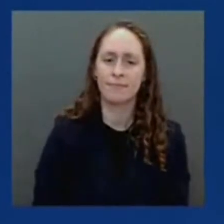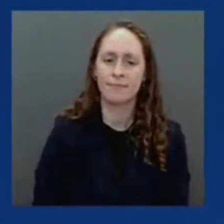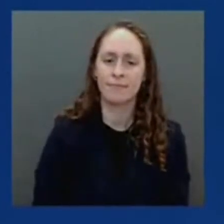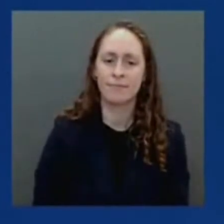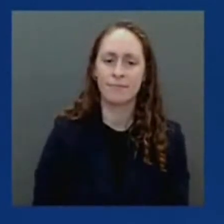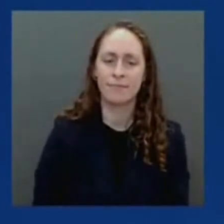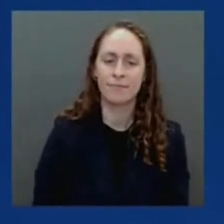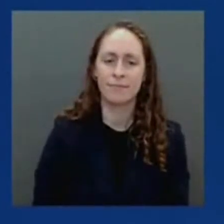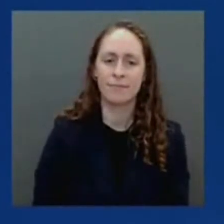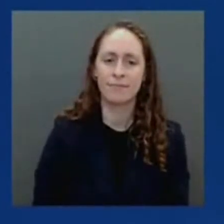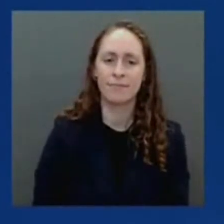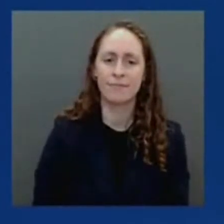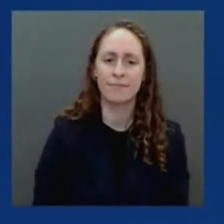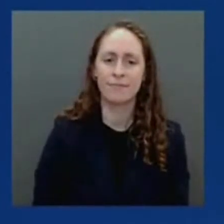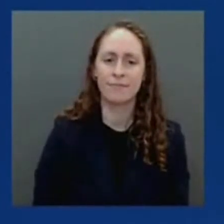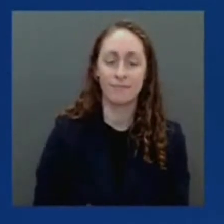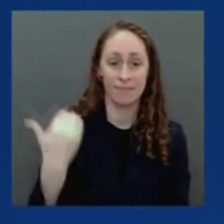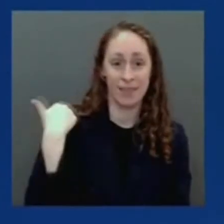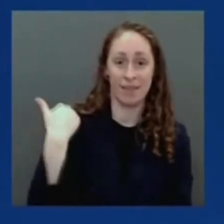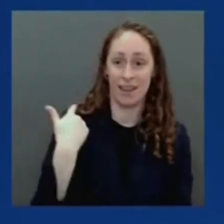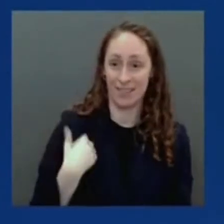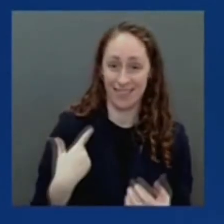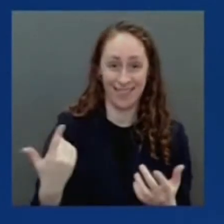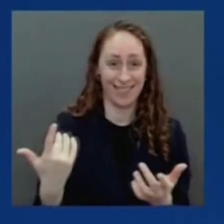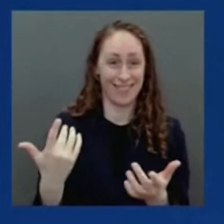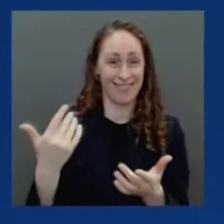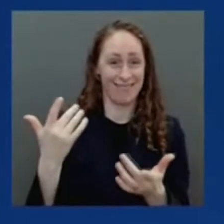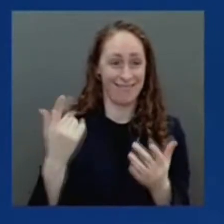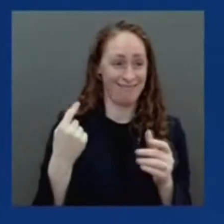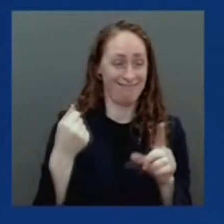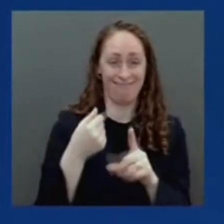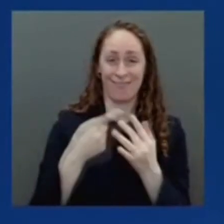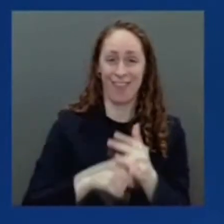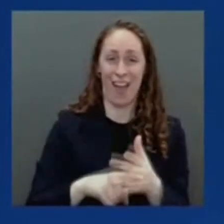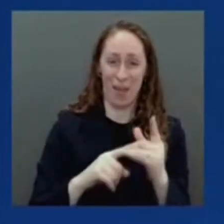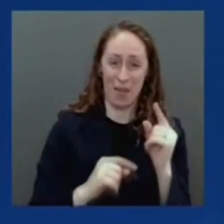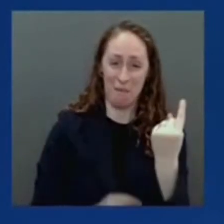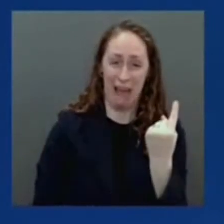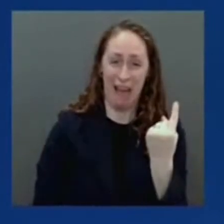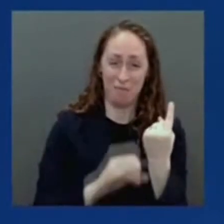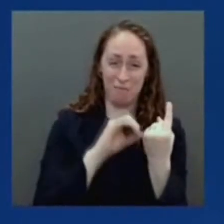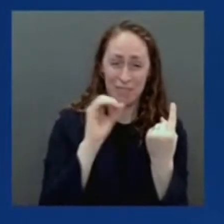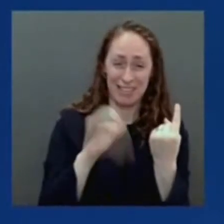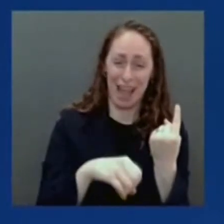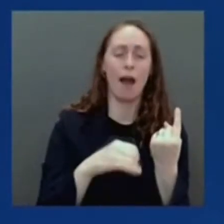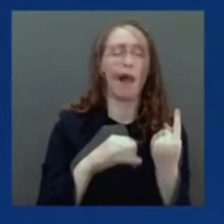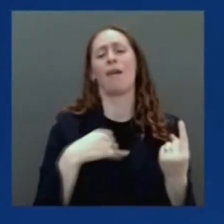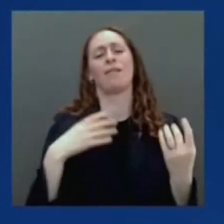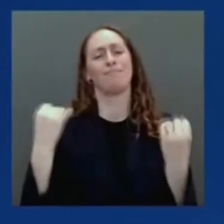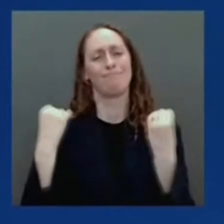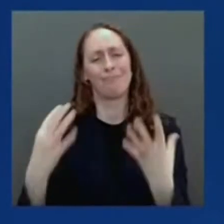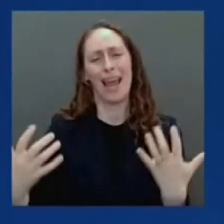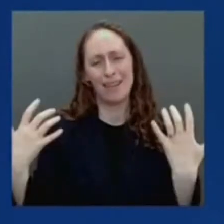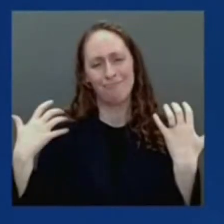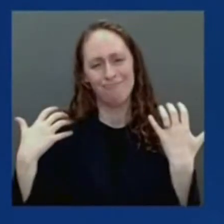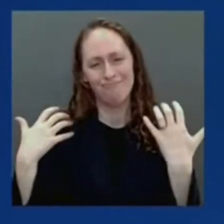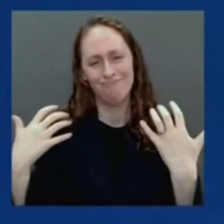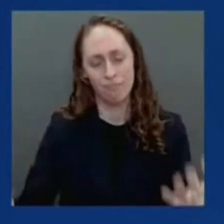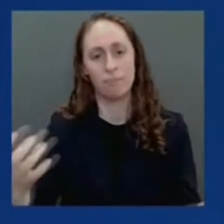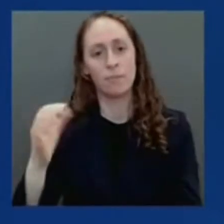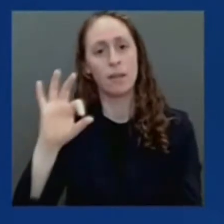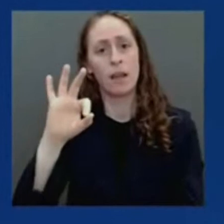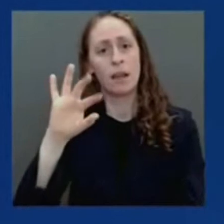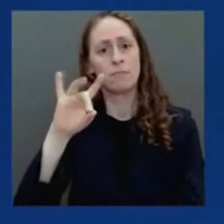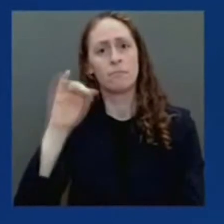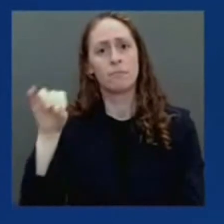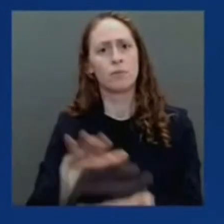adults. 98, 99% of schools are open. That number was 46% when the president took office.